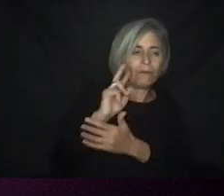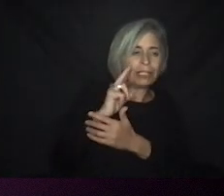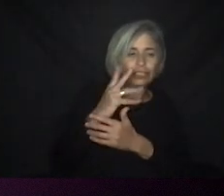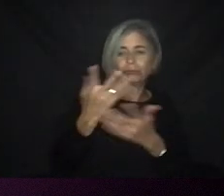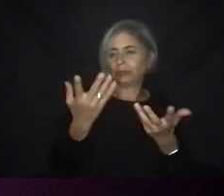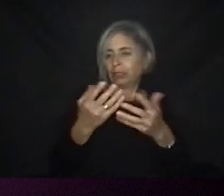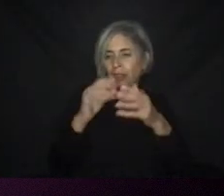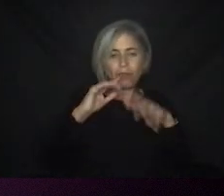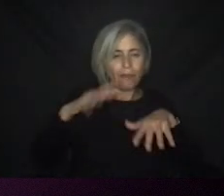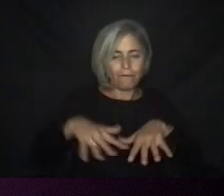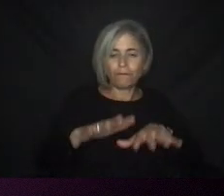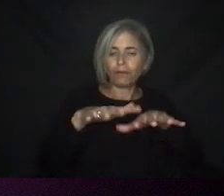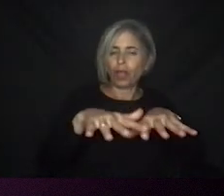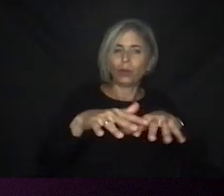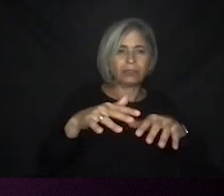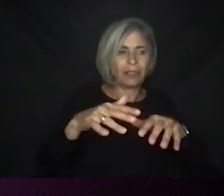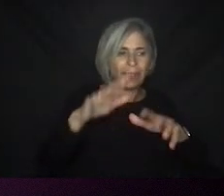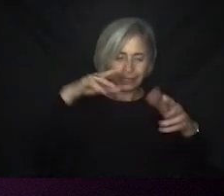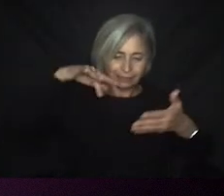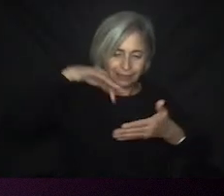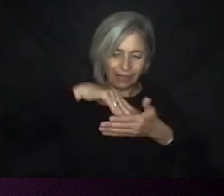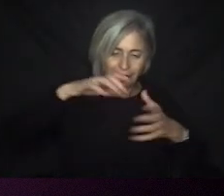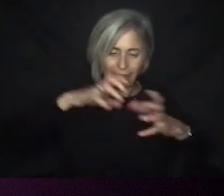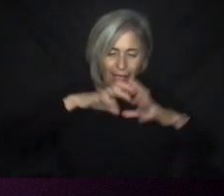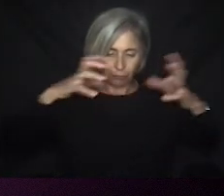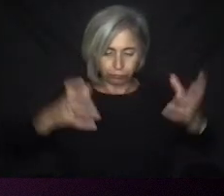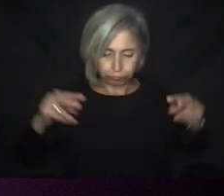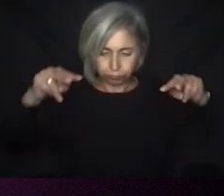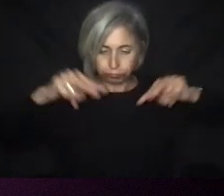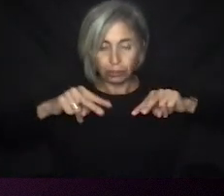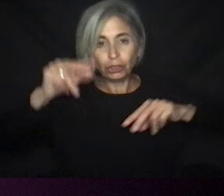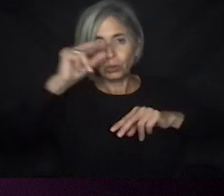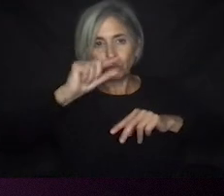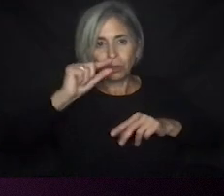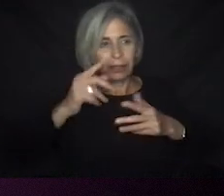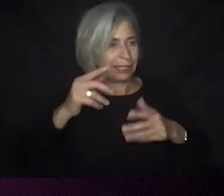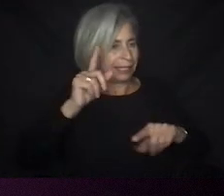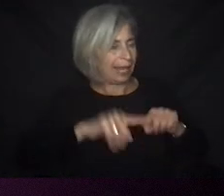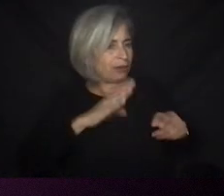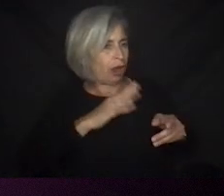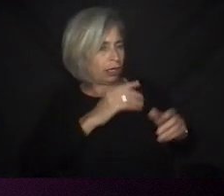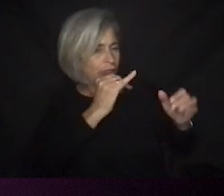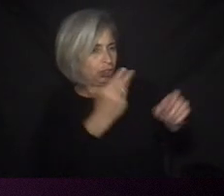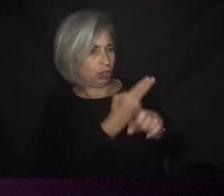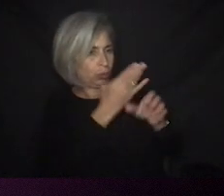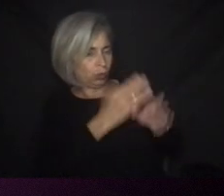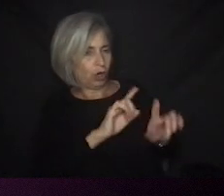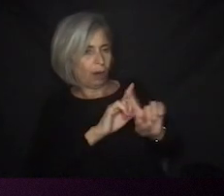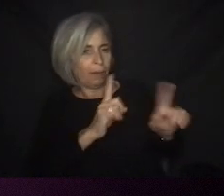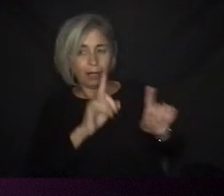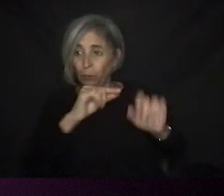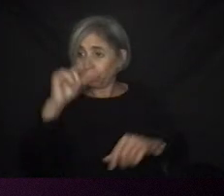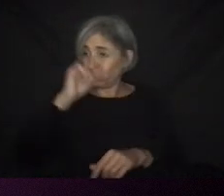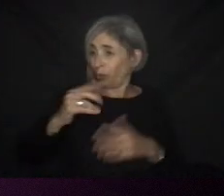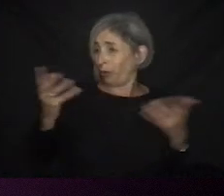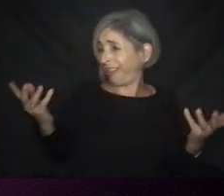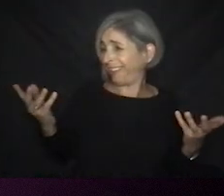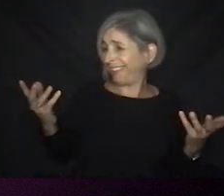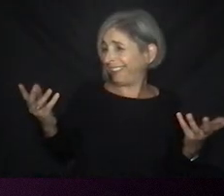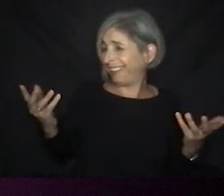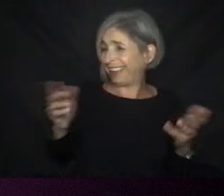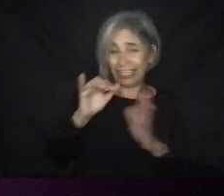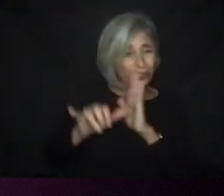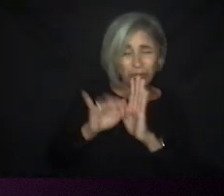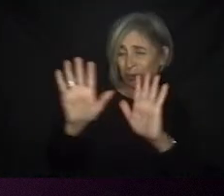ebbs and flows of water. And so that's a case where he couldn't talk to a user, but he just went to Google, to